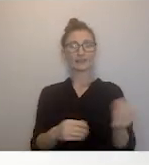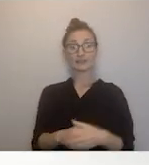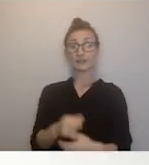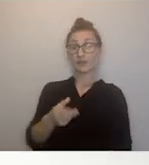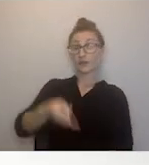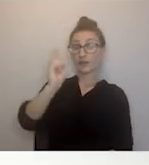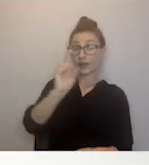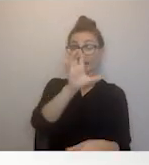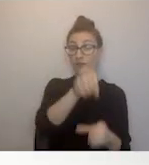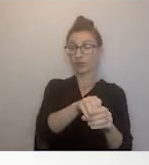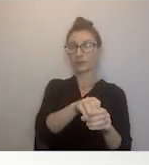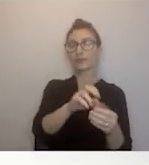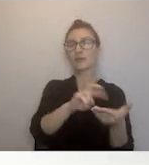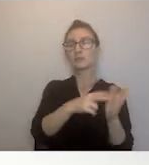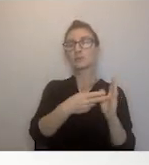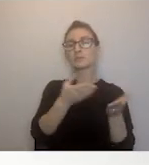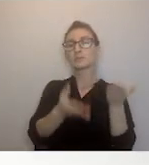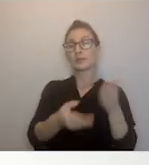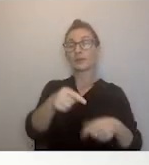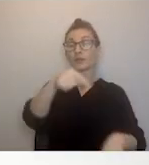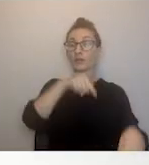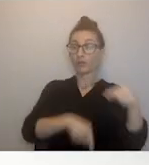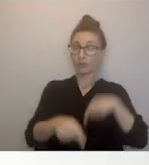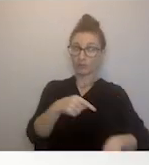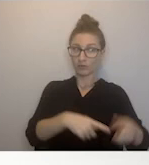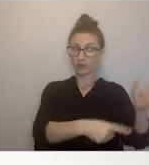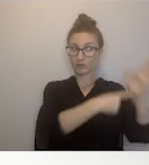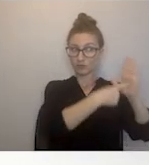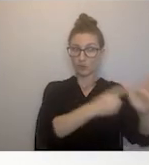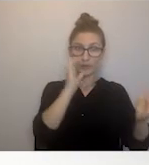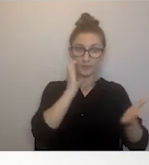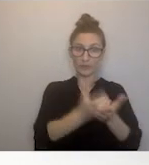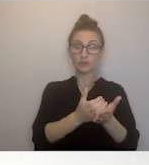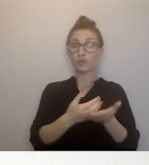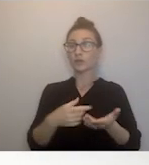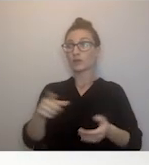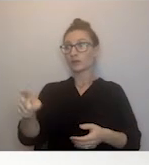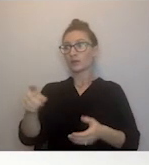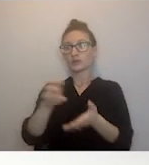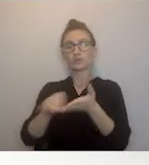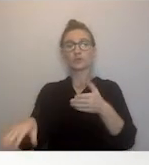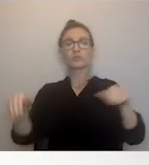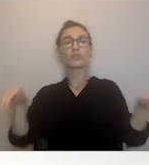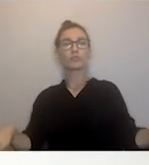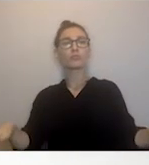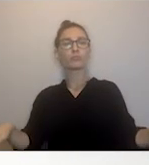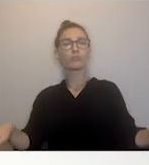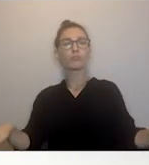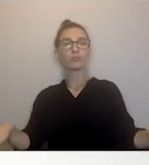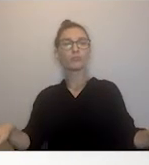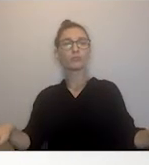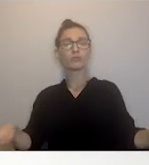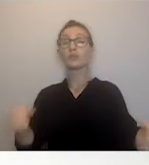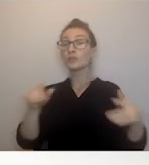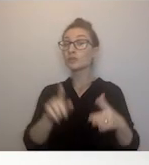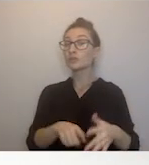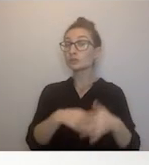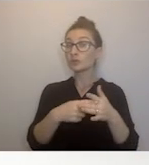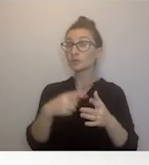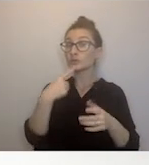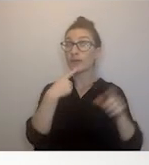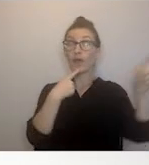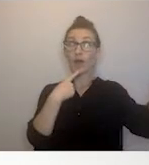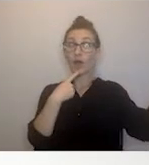words that are said. For high involvement though, that's a teacher, maybe I have to go back to that image and no one's saying anything. We've all been there. So you